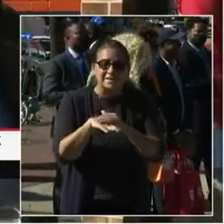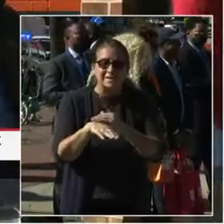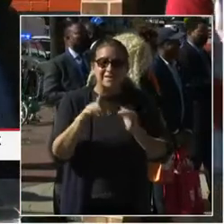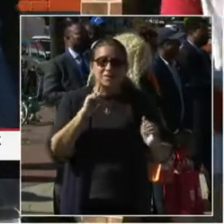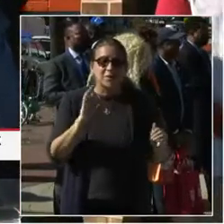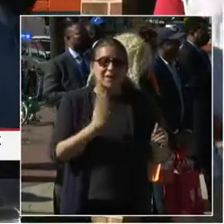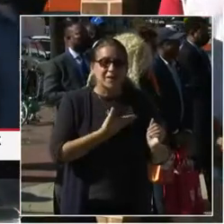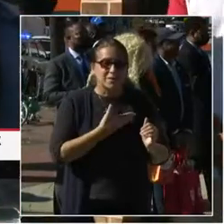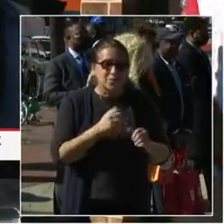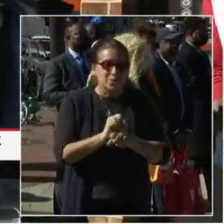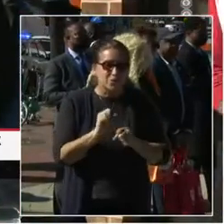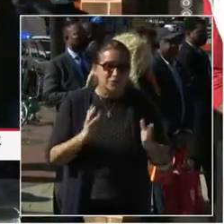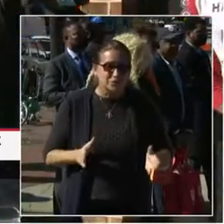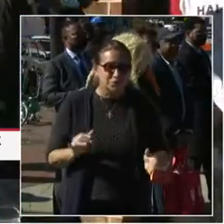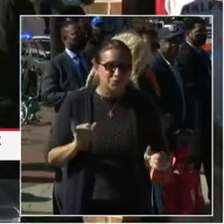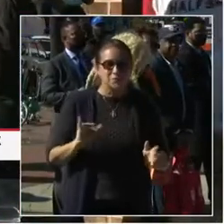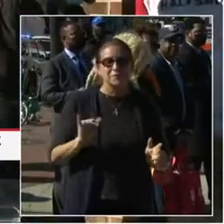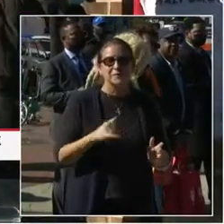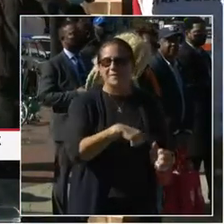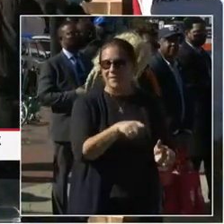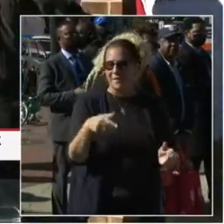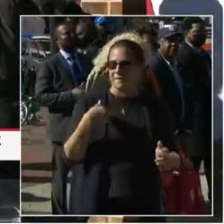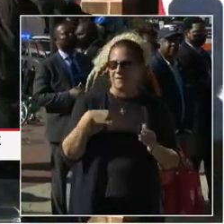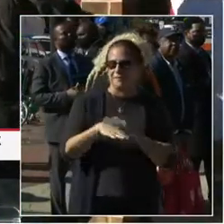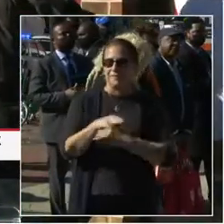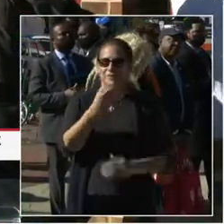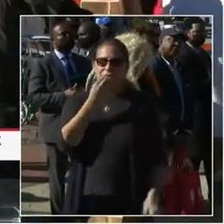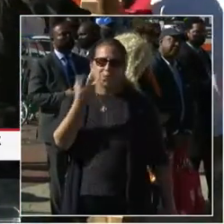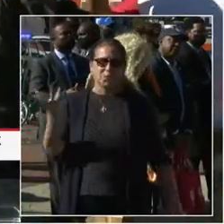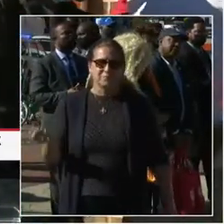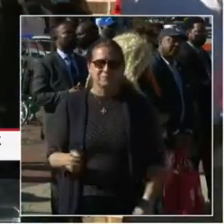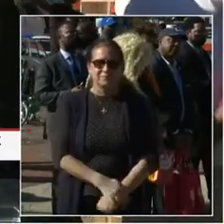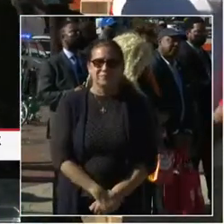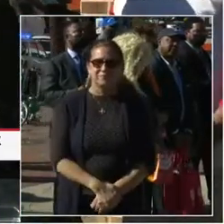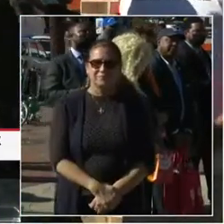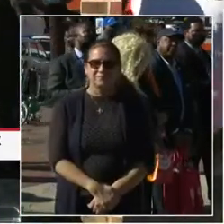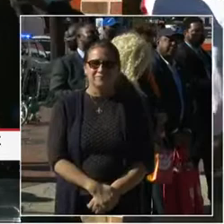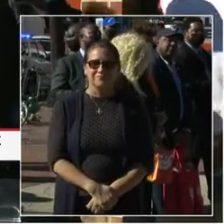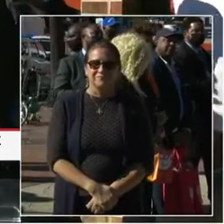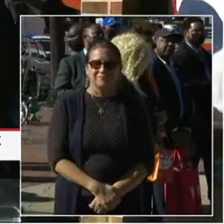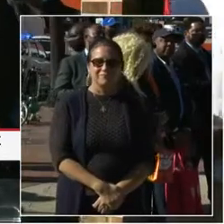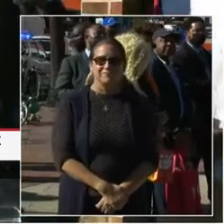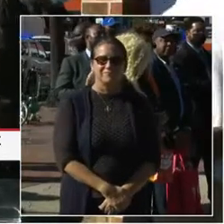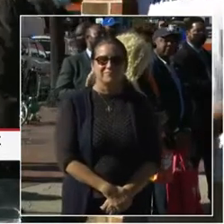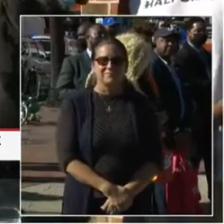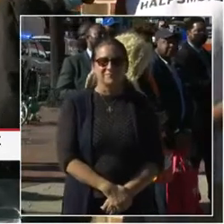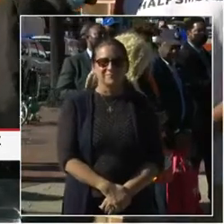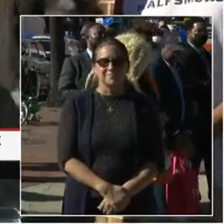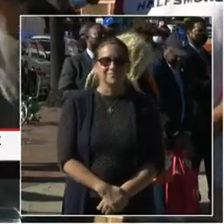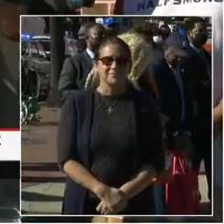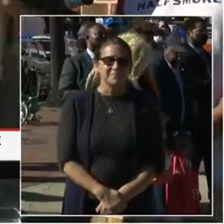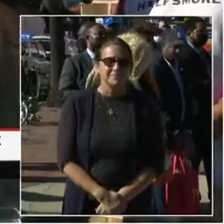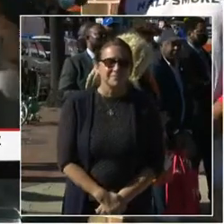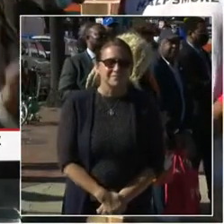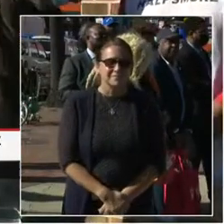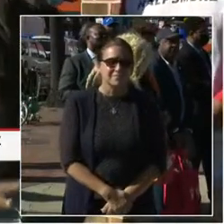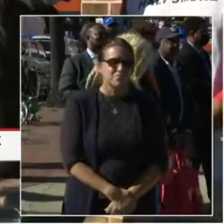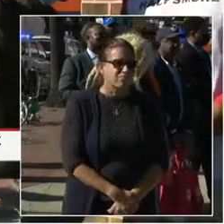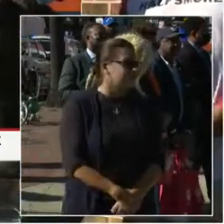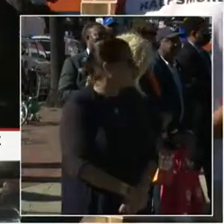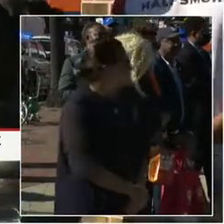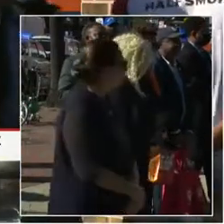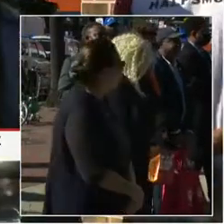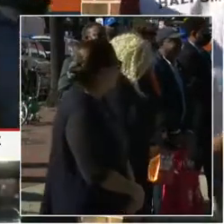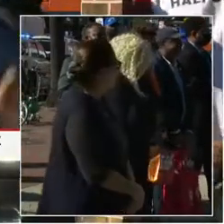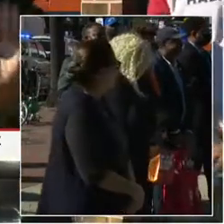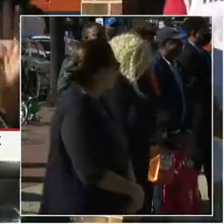you. Any other press questions? I have another one for you. So obviously you are aware that foreign travelers, they're opening up, to